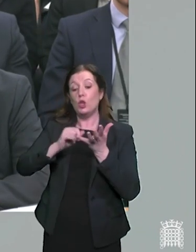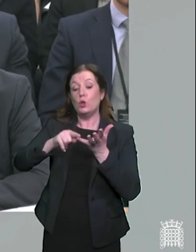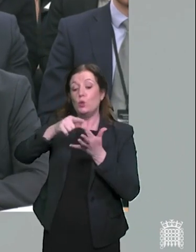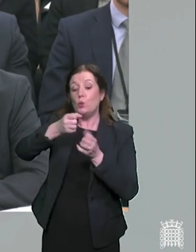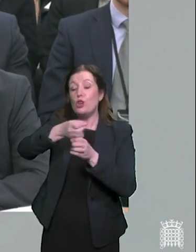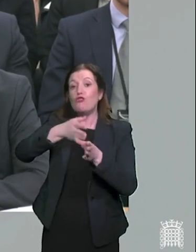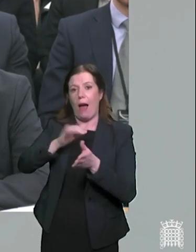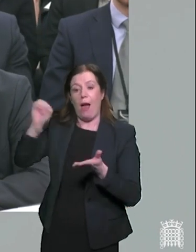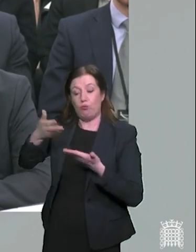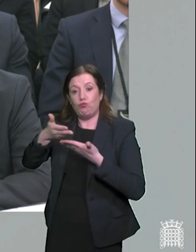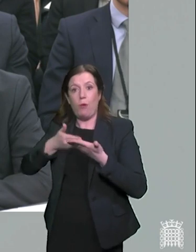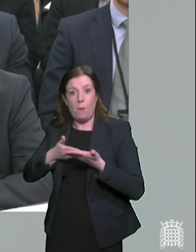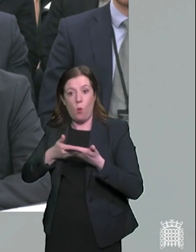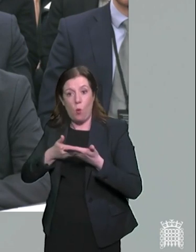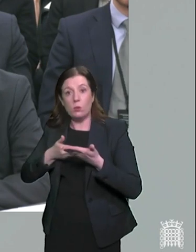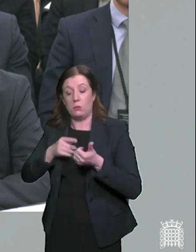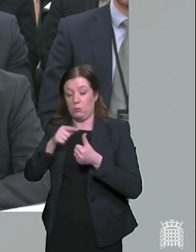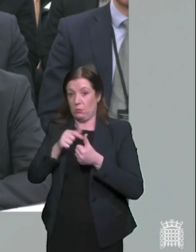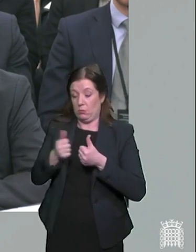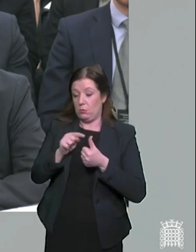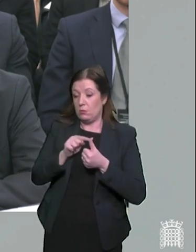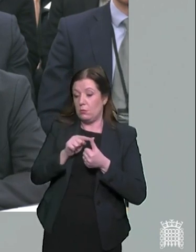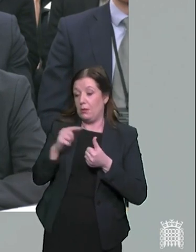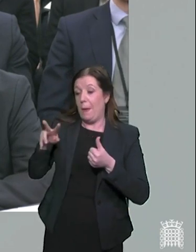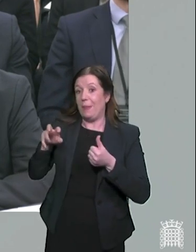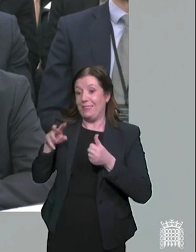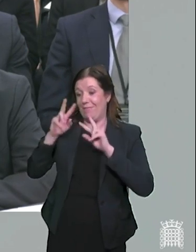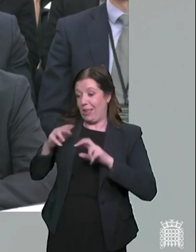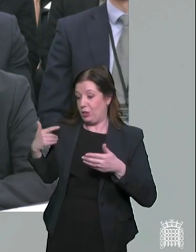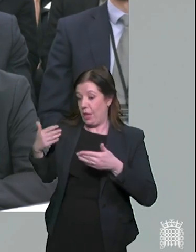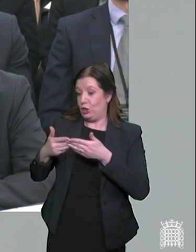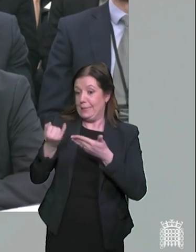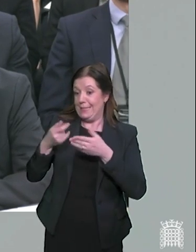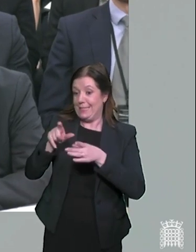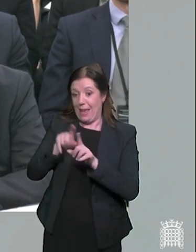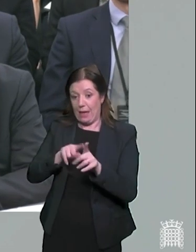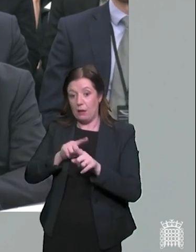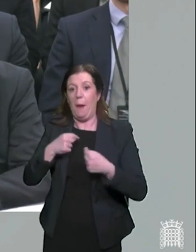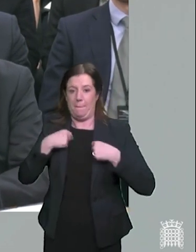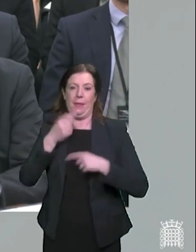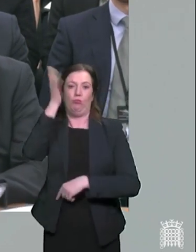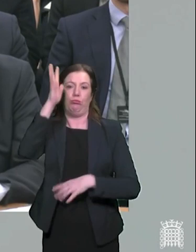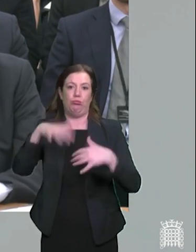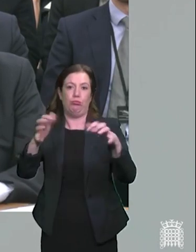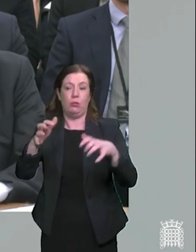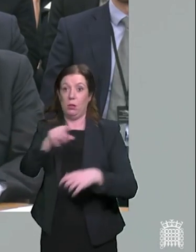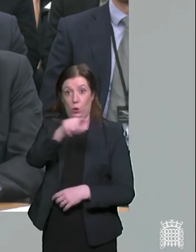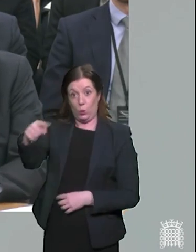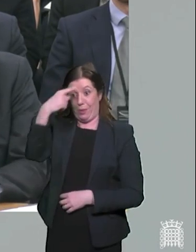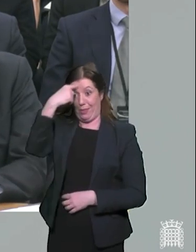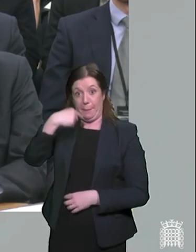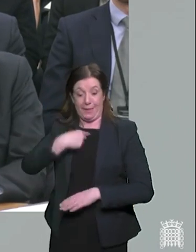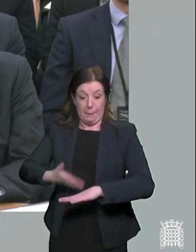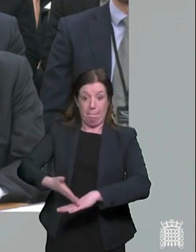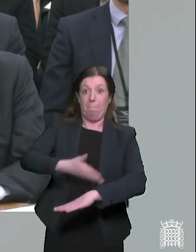final report and 6 days after the completion of the police investigation. If the committee's view is that I should have come